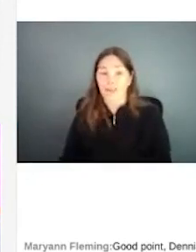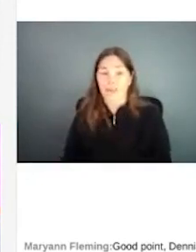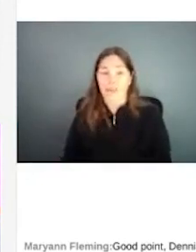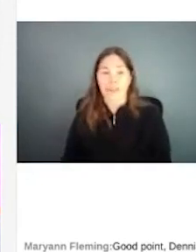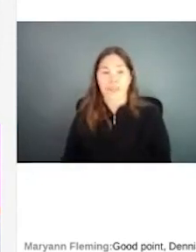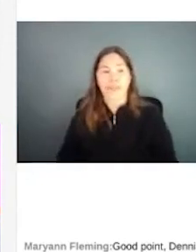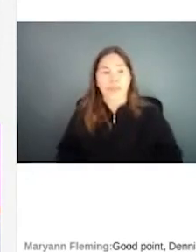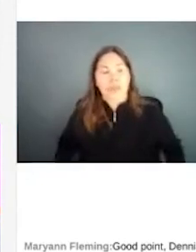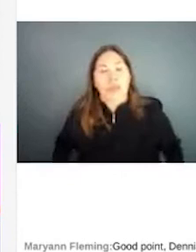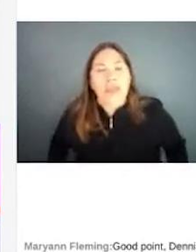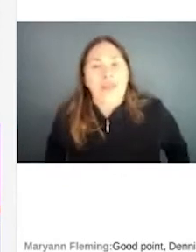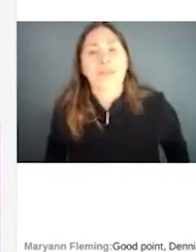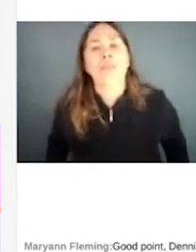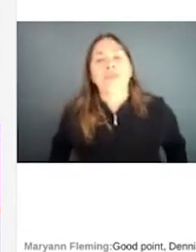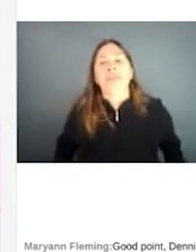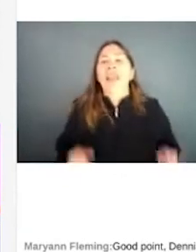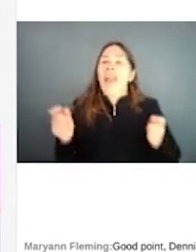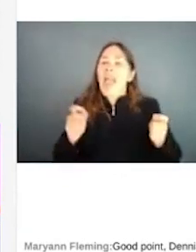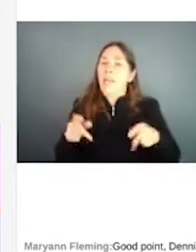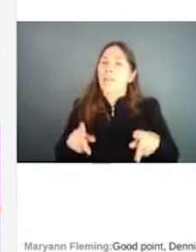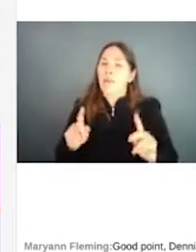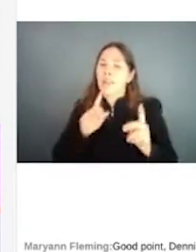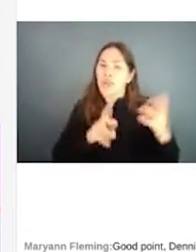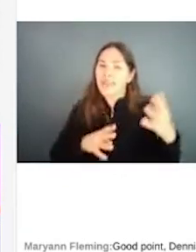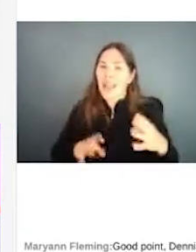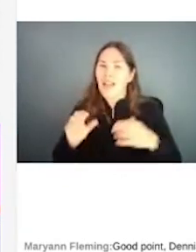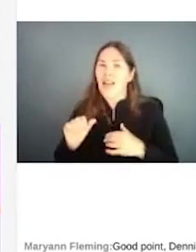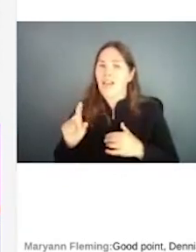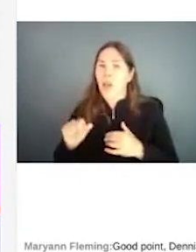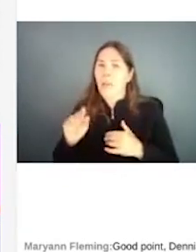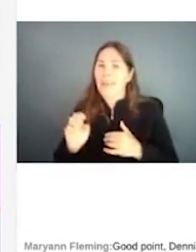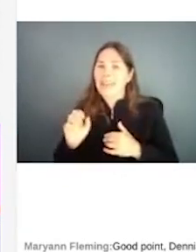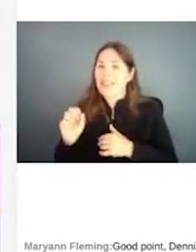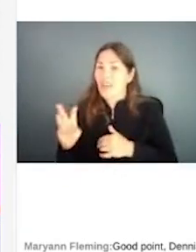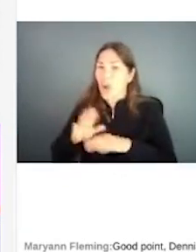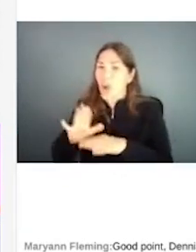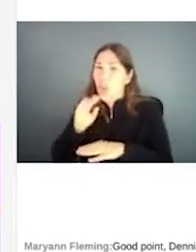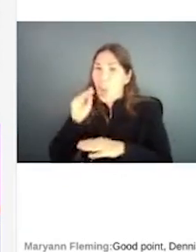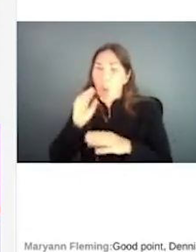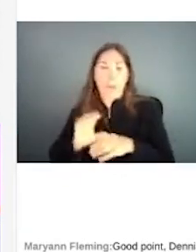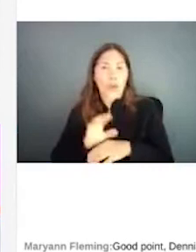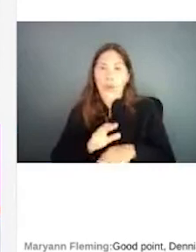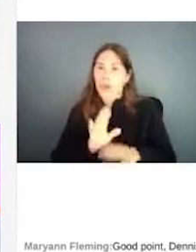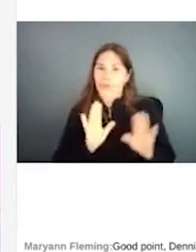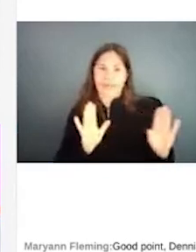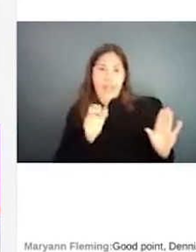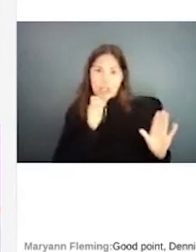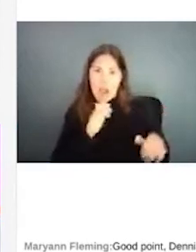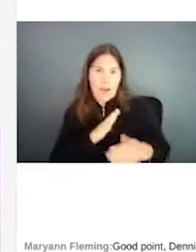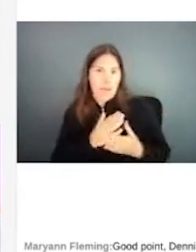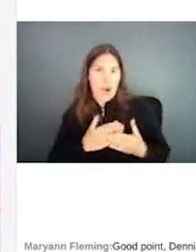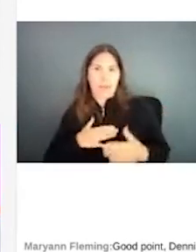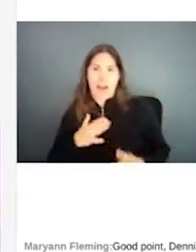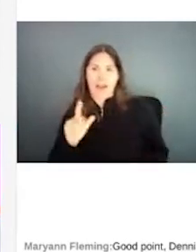So admin permission for the students to download the Adobe software on their home computer. That's not a thing in my LEA. All they need to